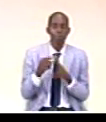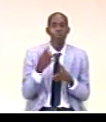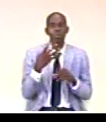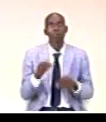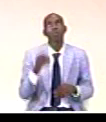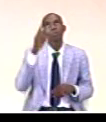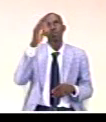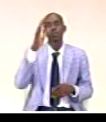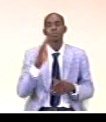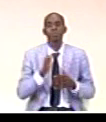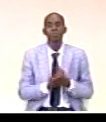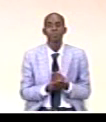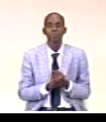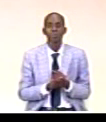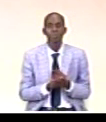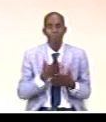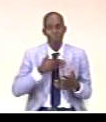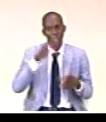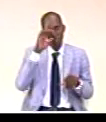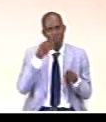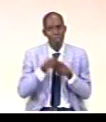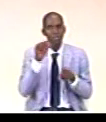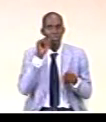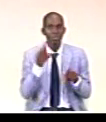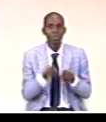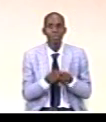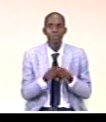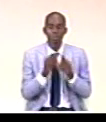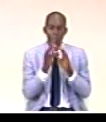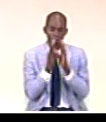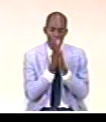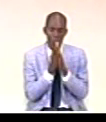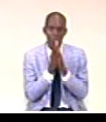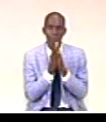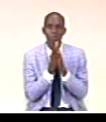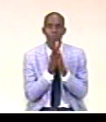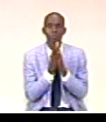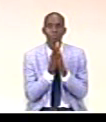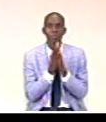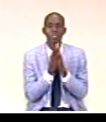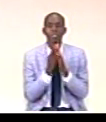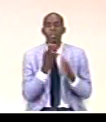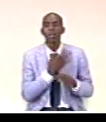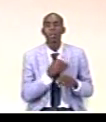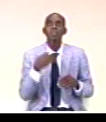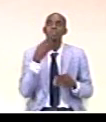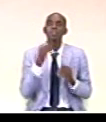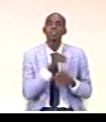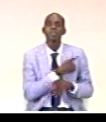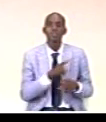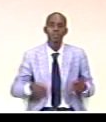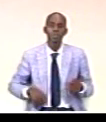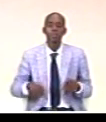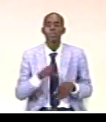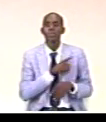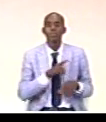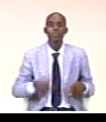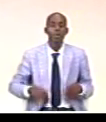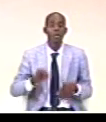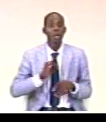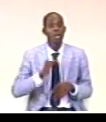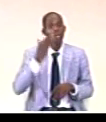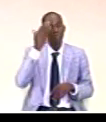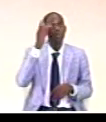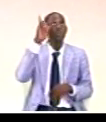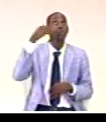God. Brethren, let's cry and pray this day and tell the Lord, Lord, I know you have called